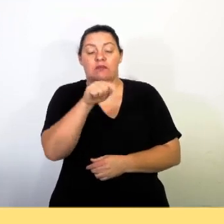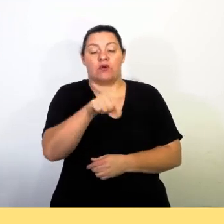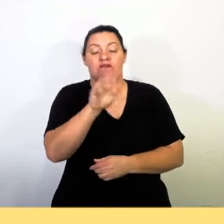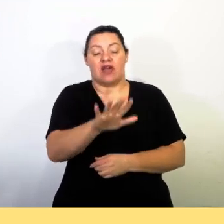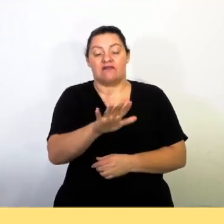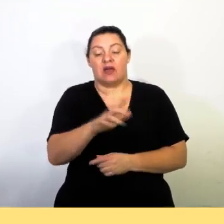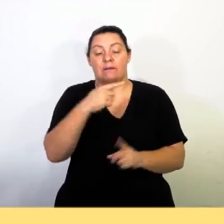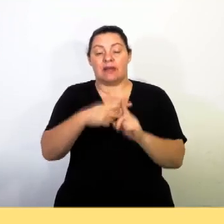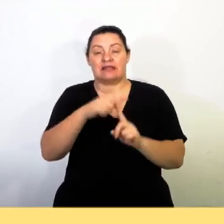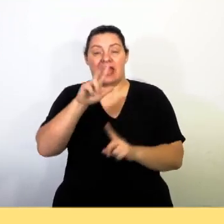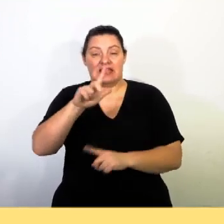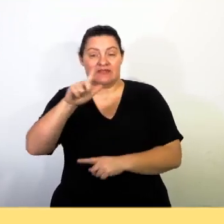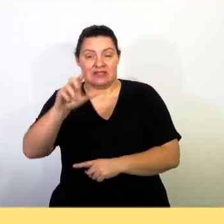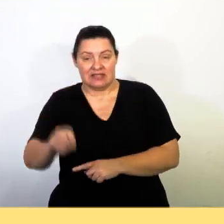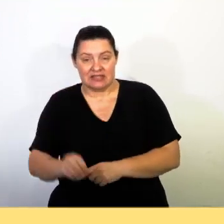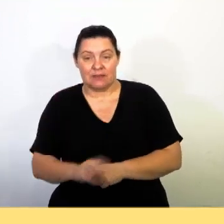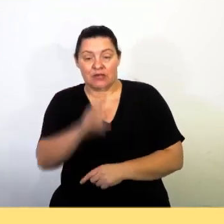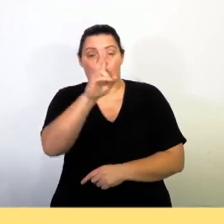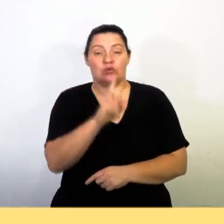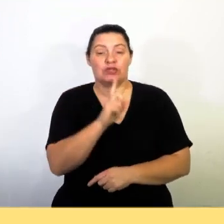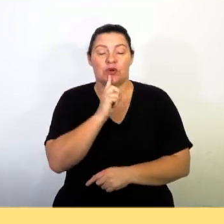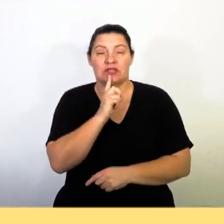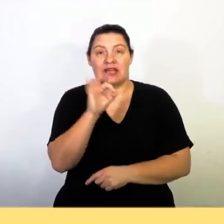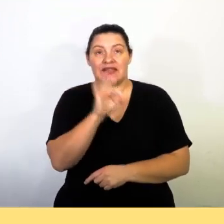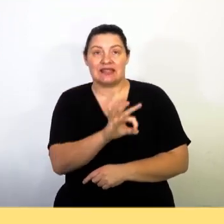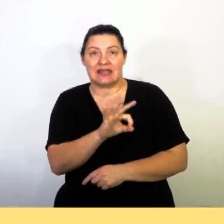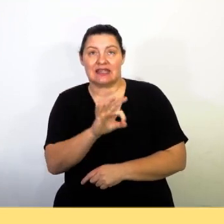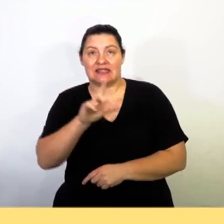say 1.5 plus 870, that gives you